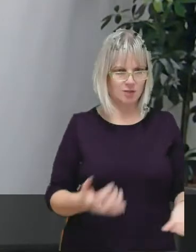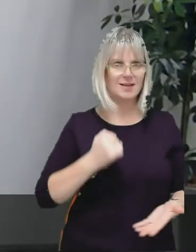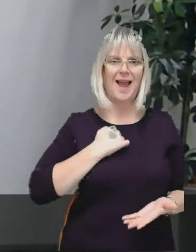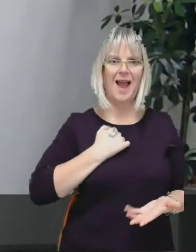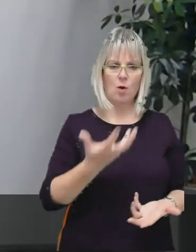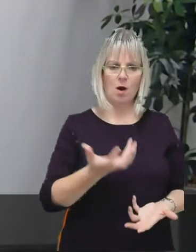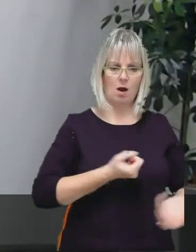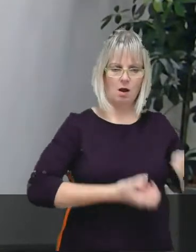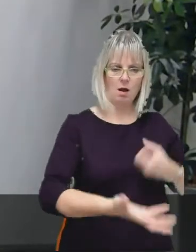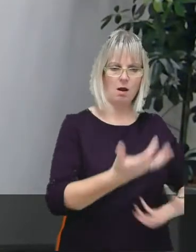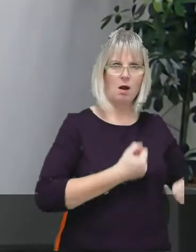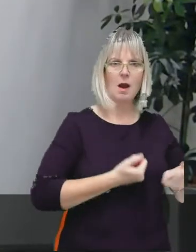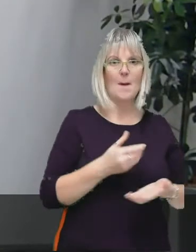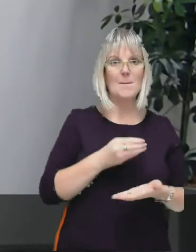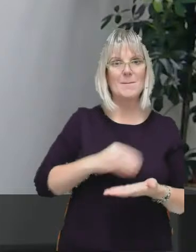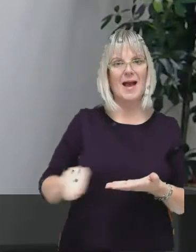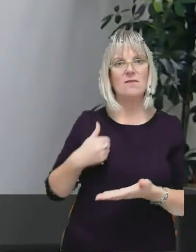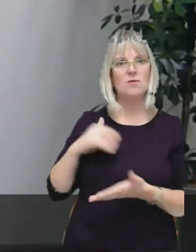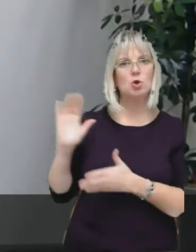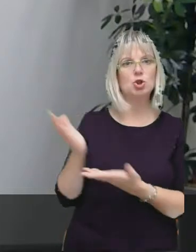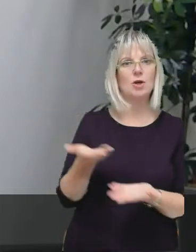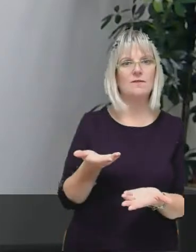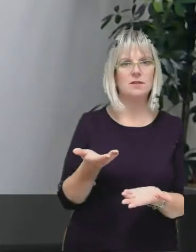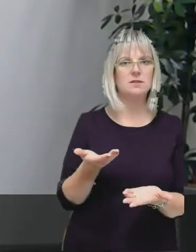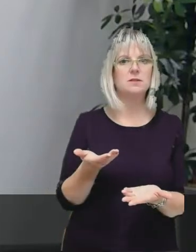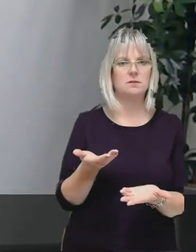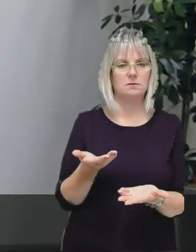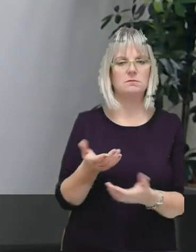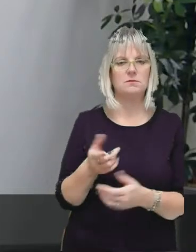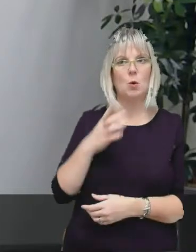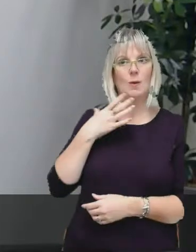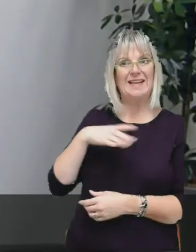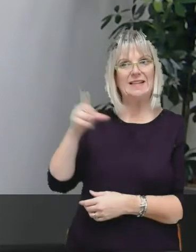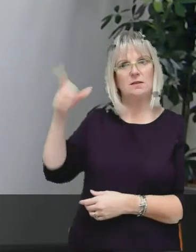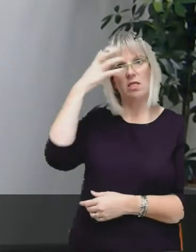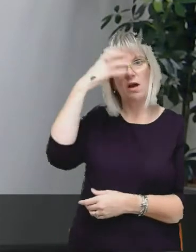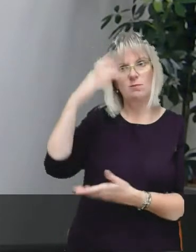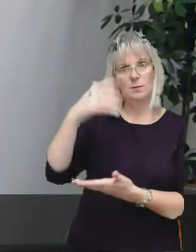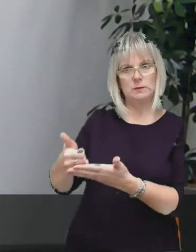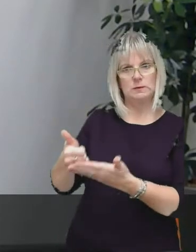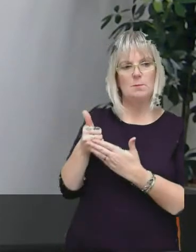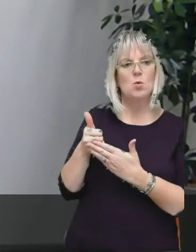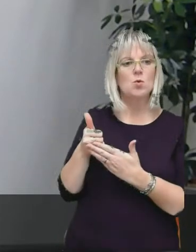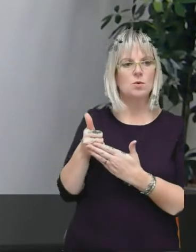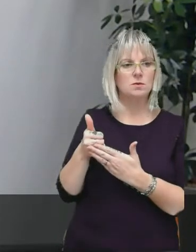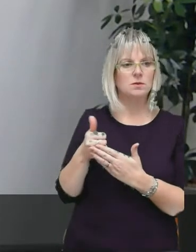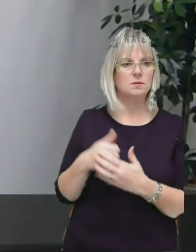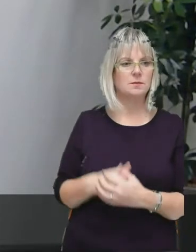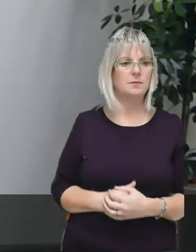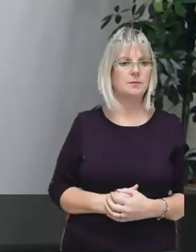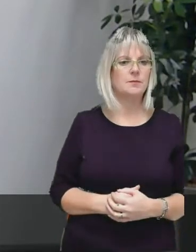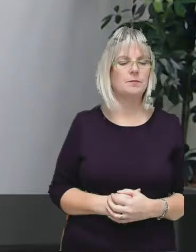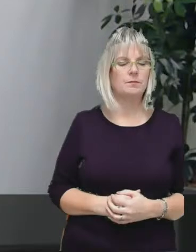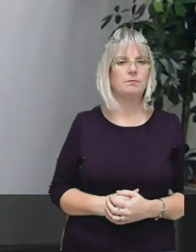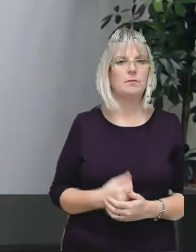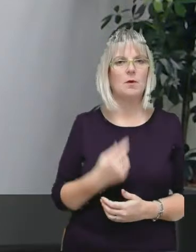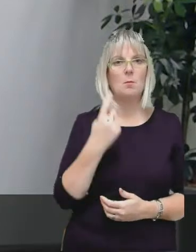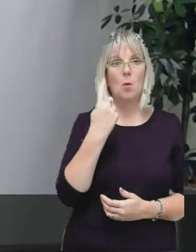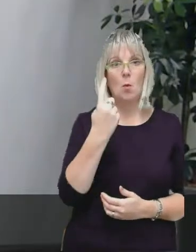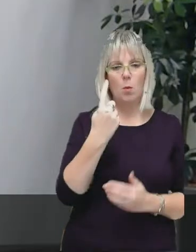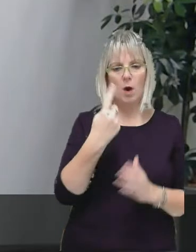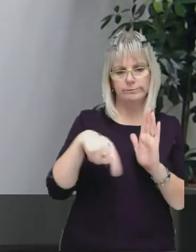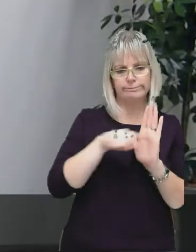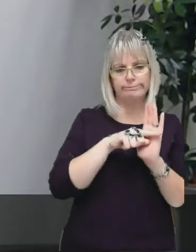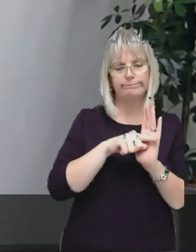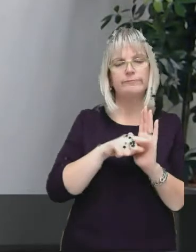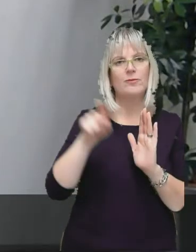needed the government to support us during the pandemic. One of the conditions the government attached to the first half